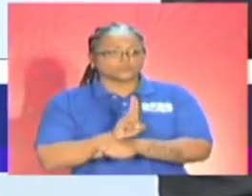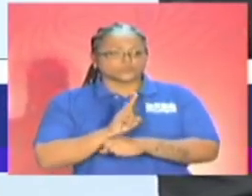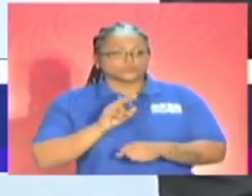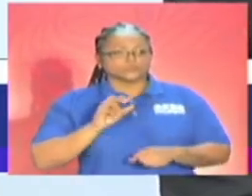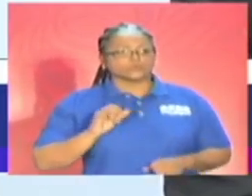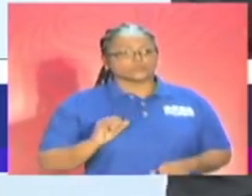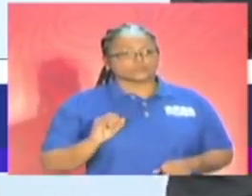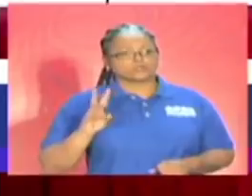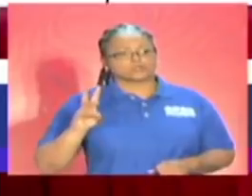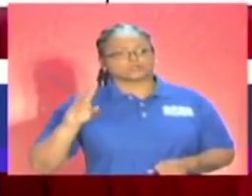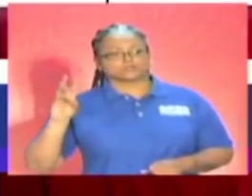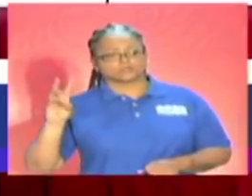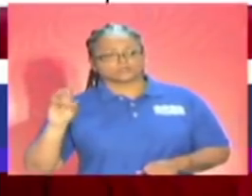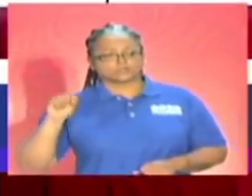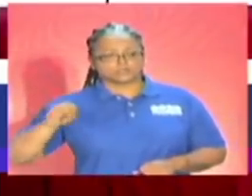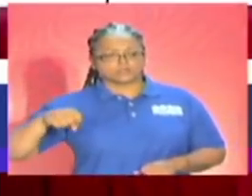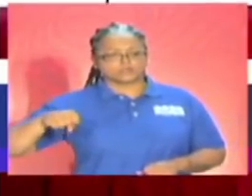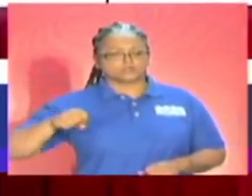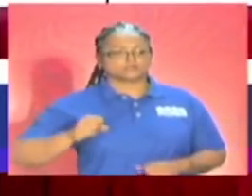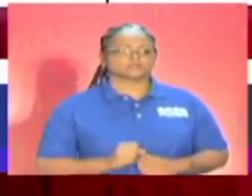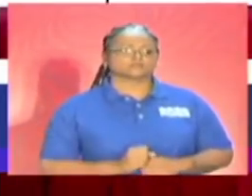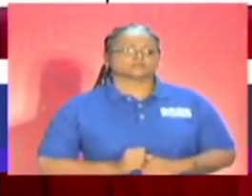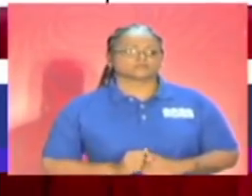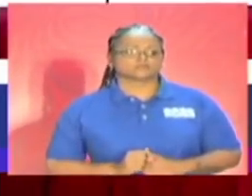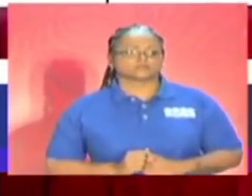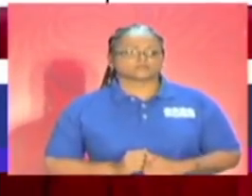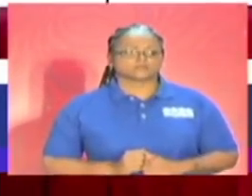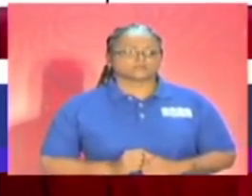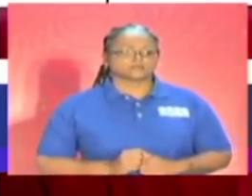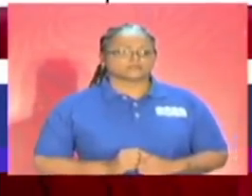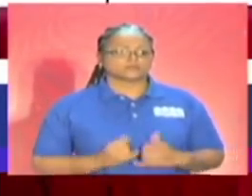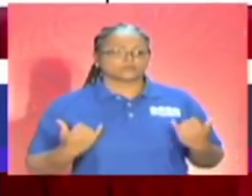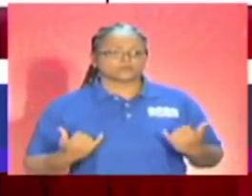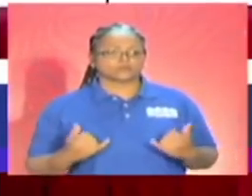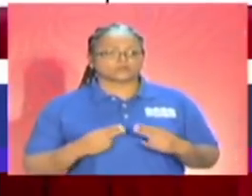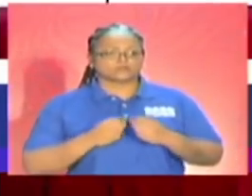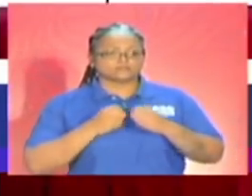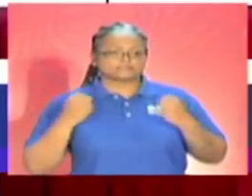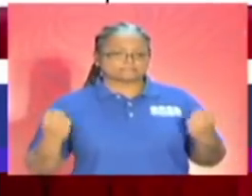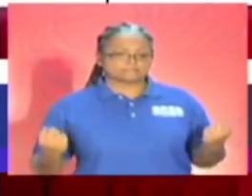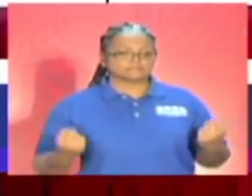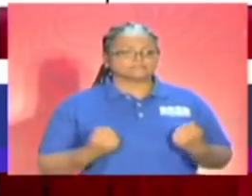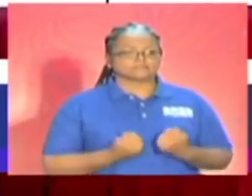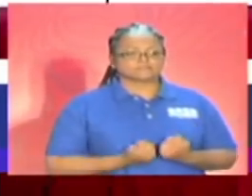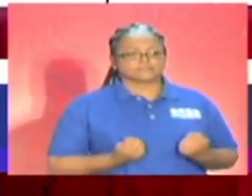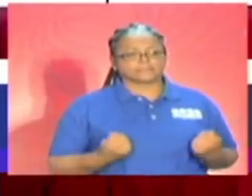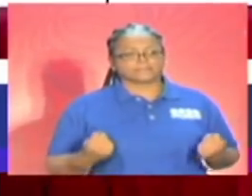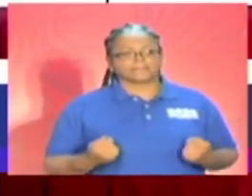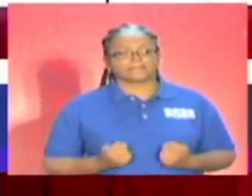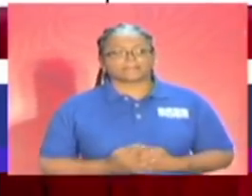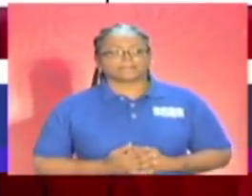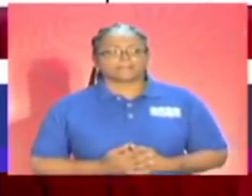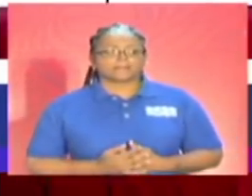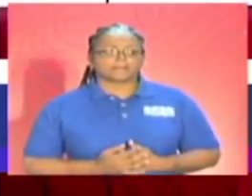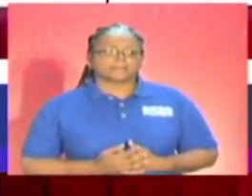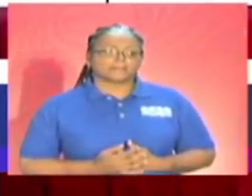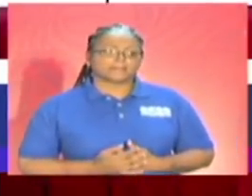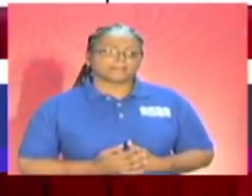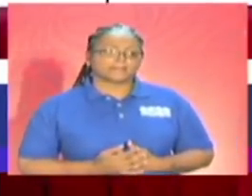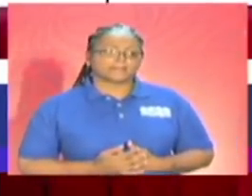Thank you very much, CMO. We now move to the Newsday for your two questions. Good morning.